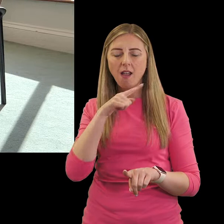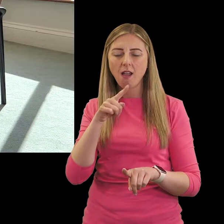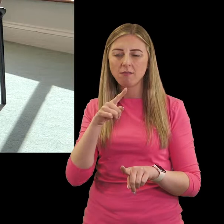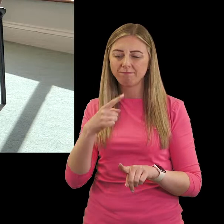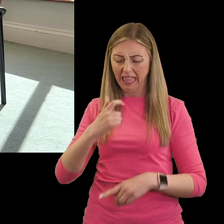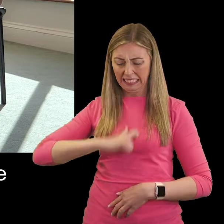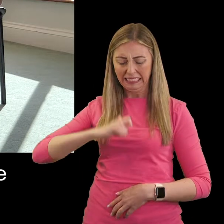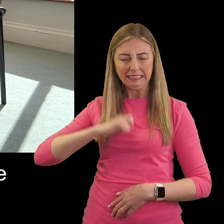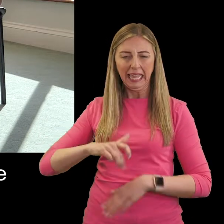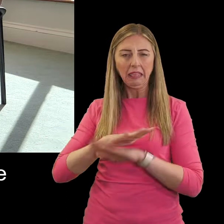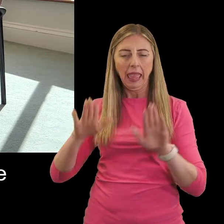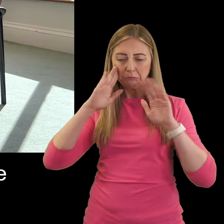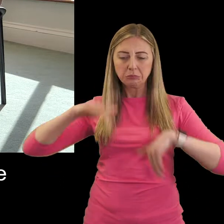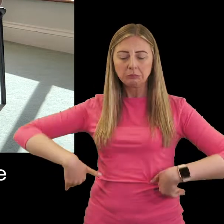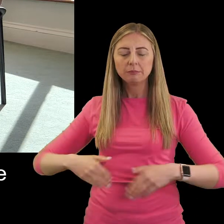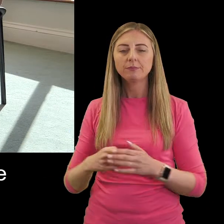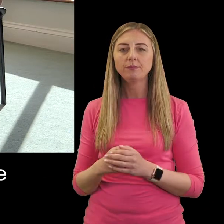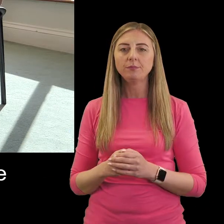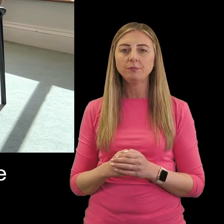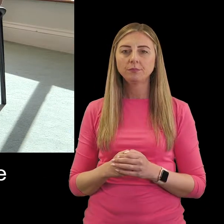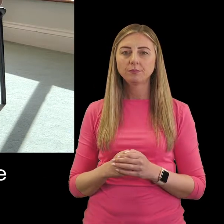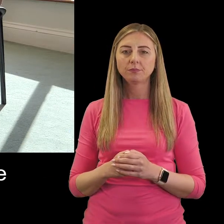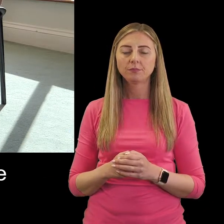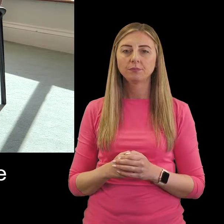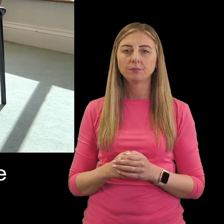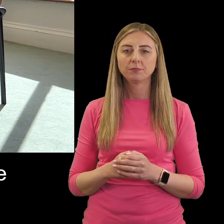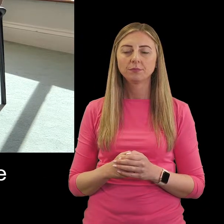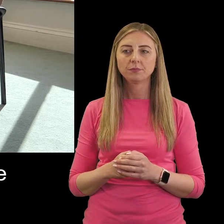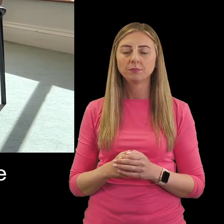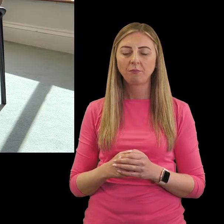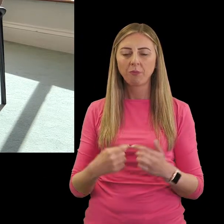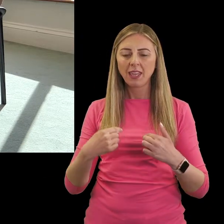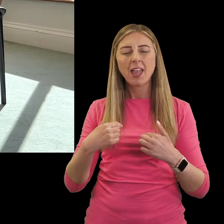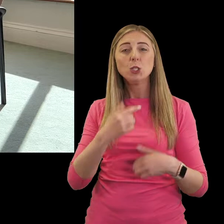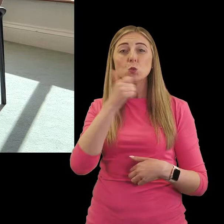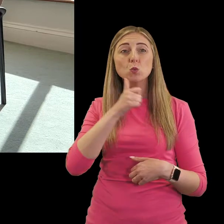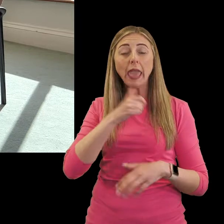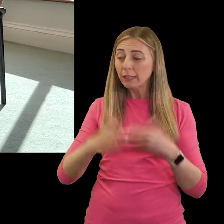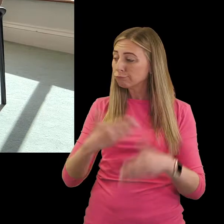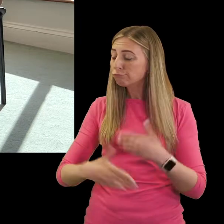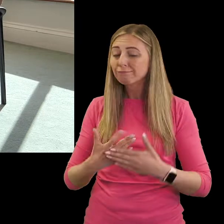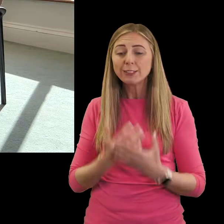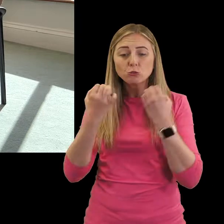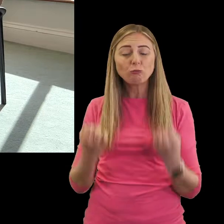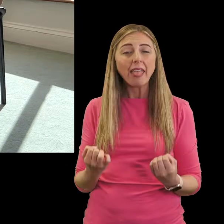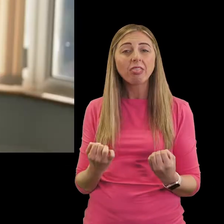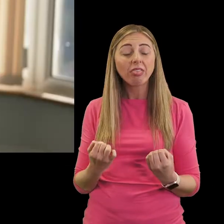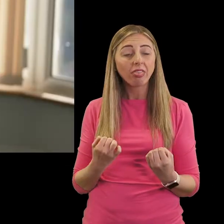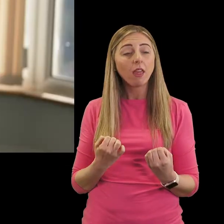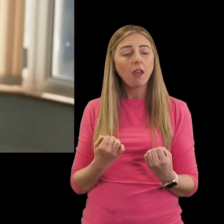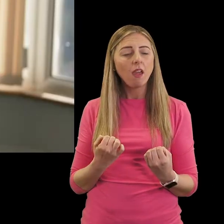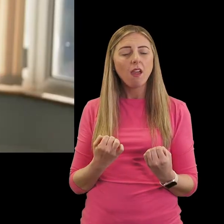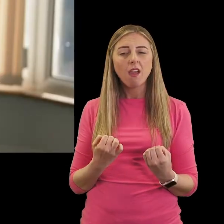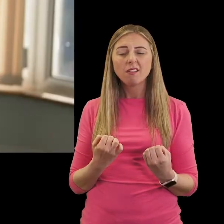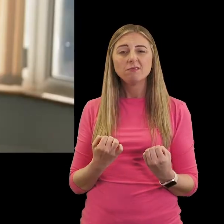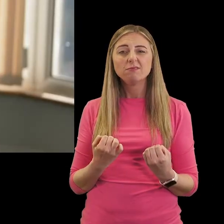I struggled to kind of maintain what would usually be my biggest strengths and like my biggest assets as a person. Like